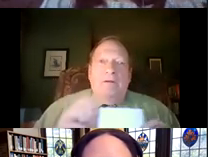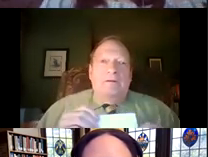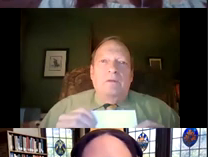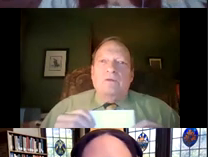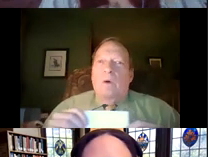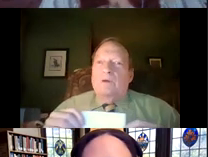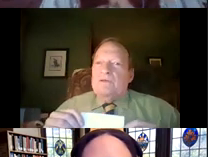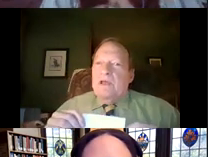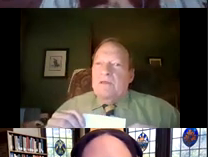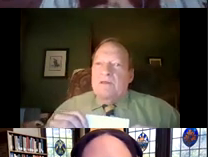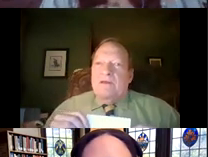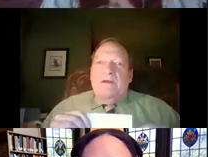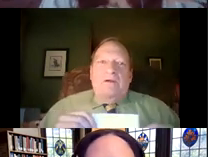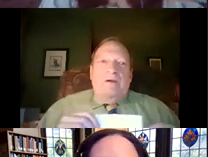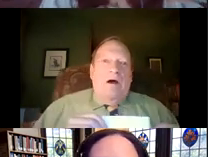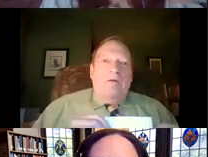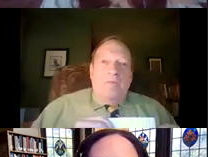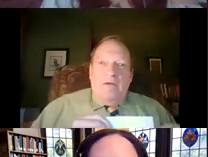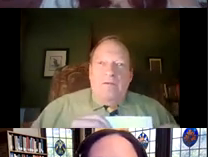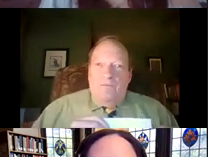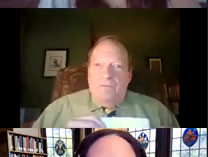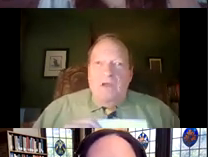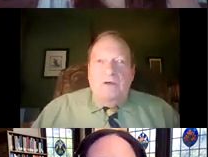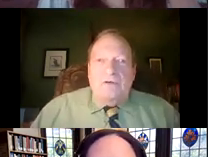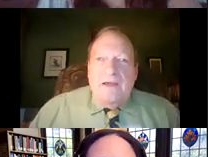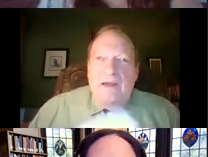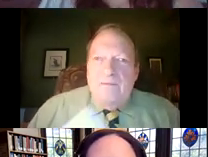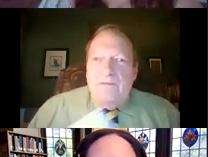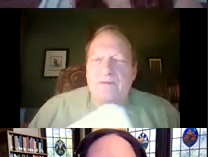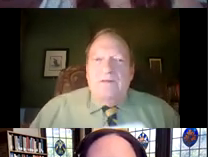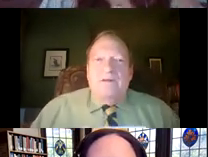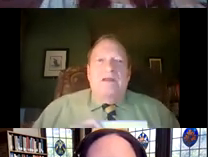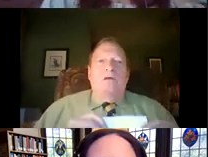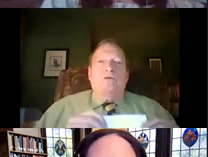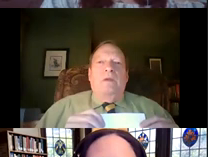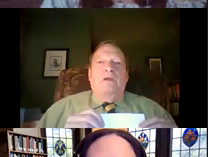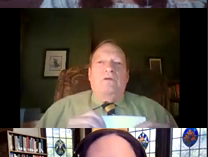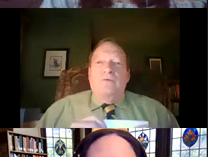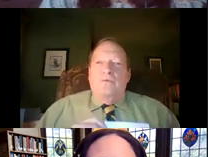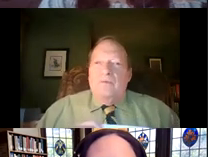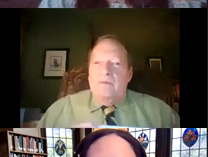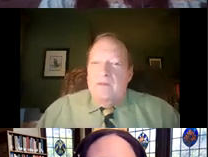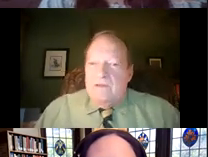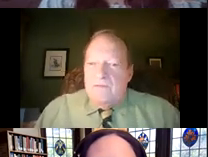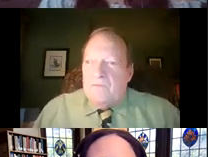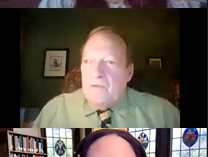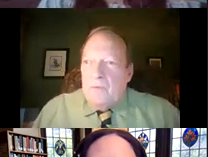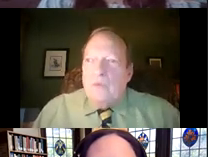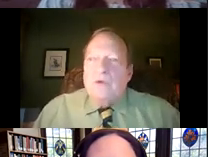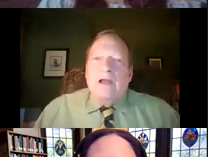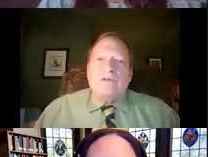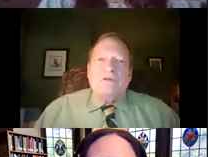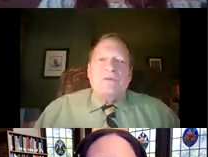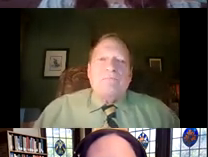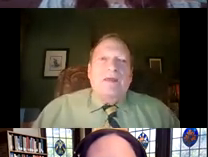and let me just pause to say that for 15 years, I gave keynote speech to the 50th